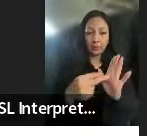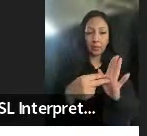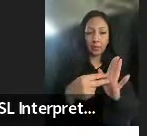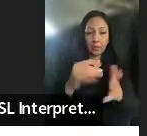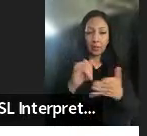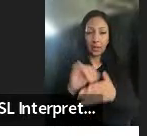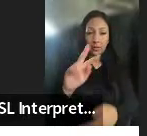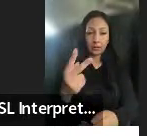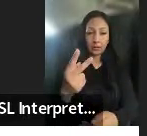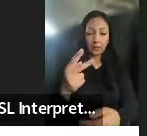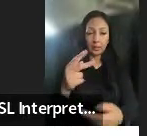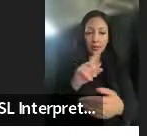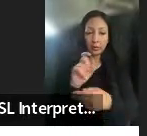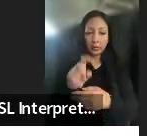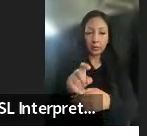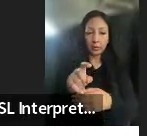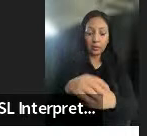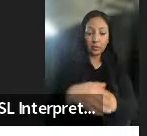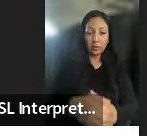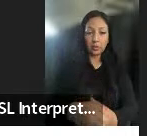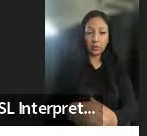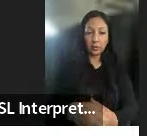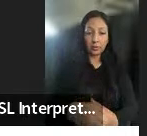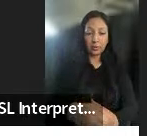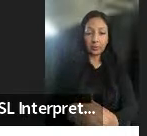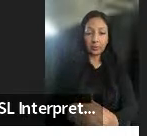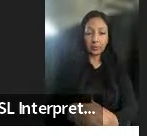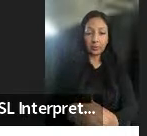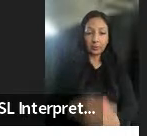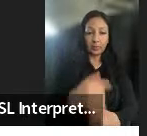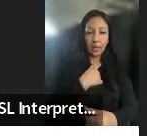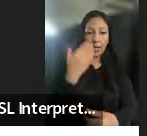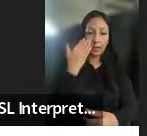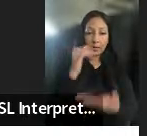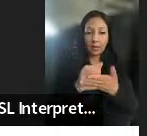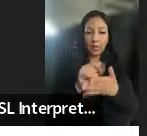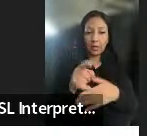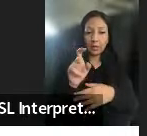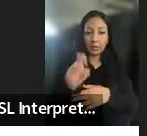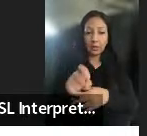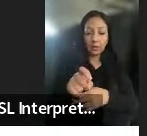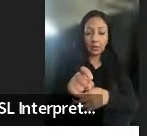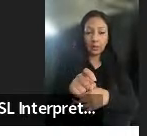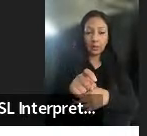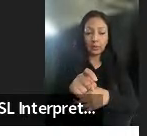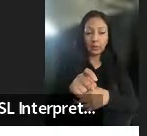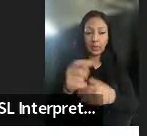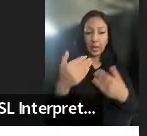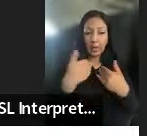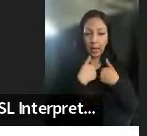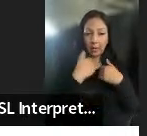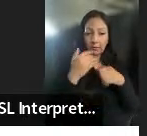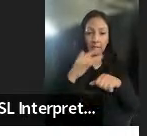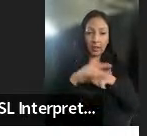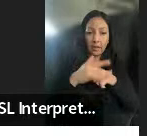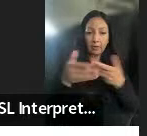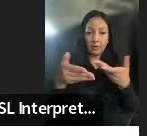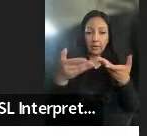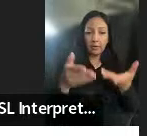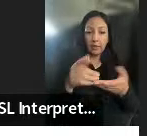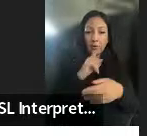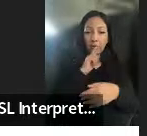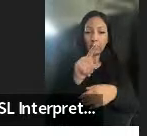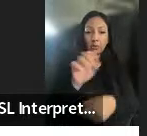second question is, I know that you're supposed to have available the actual